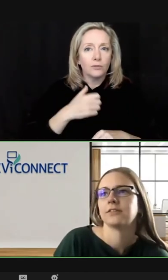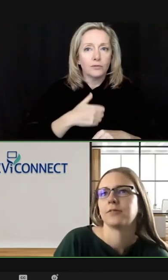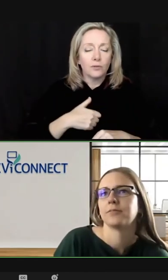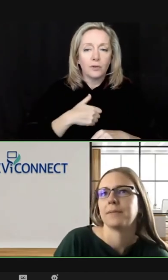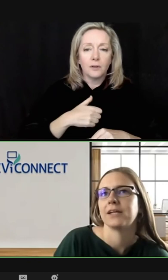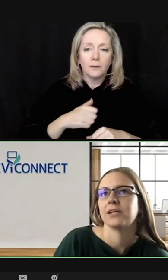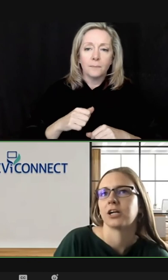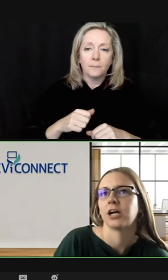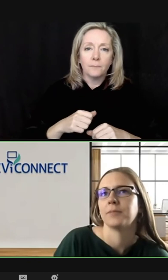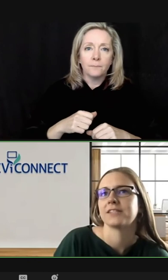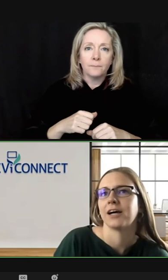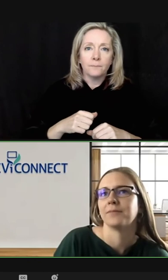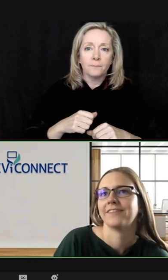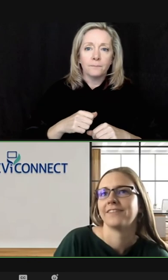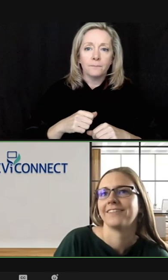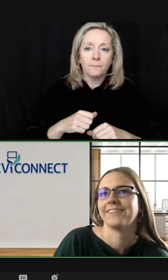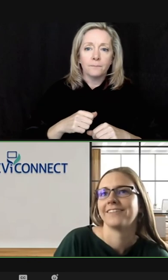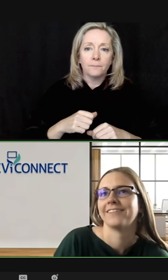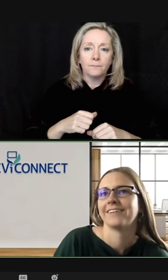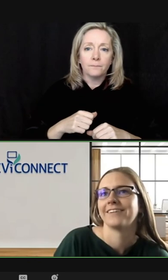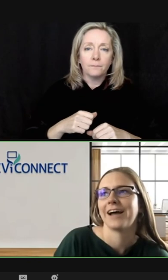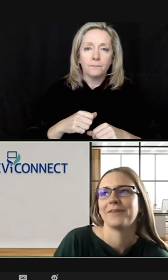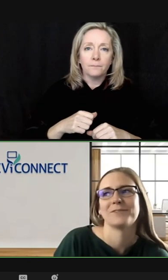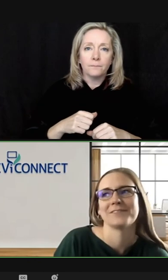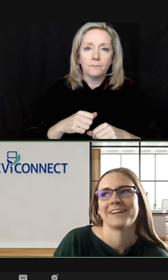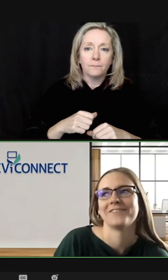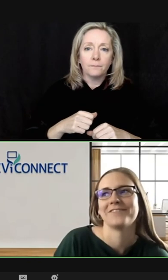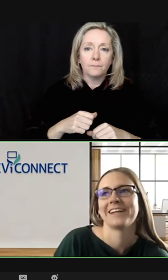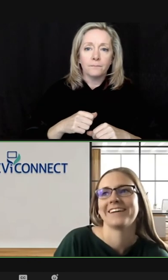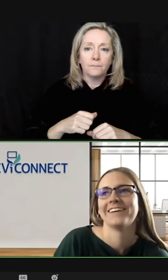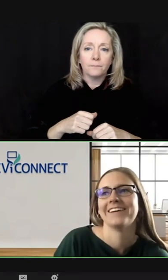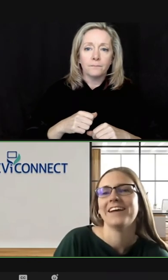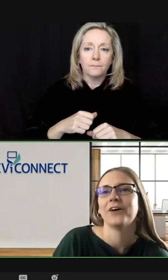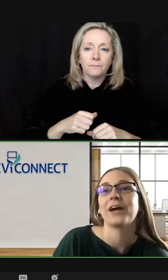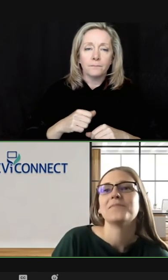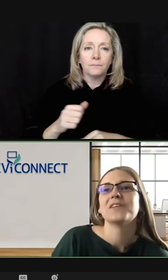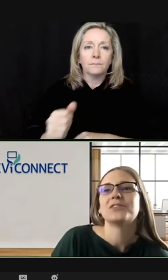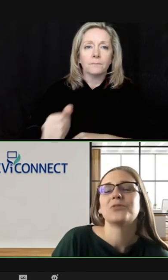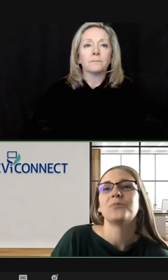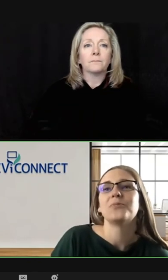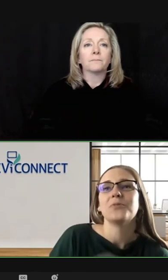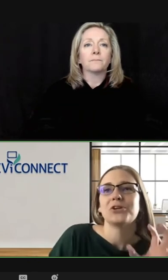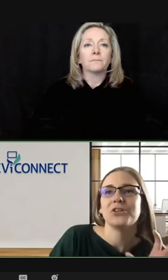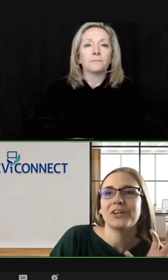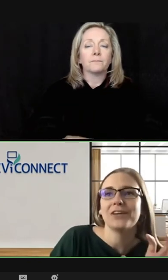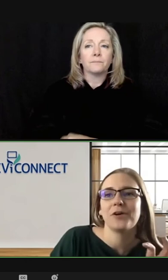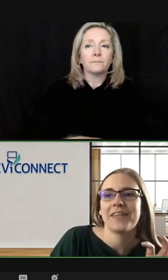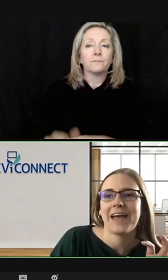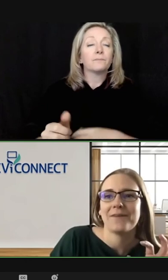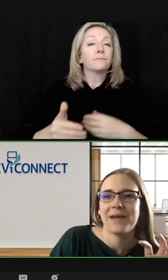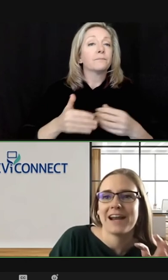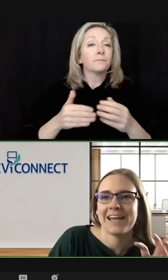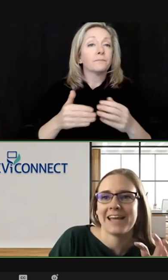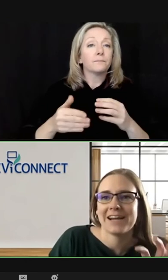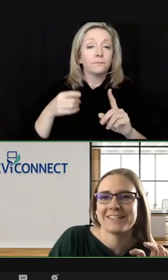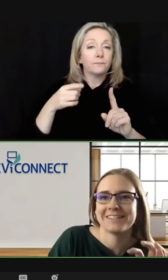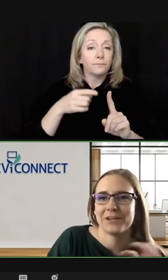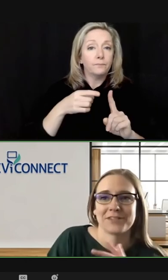my pages are all messed up. I'm so sorry, everybody. Okay, so you're looking for